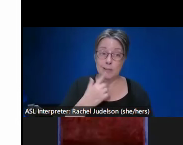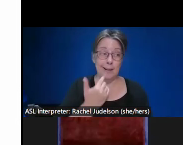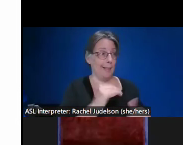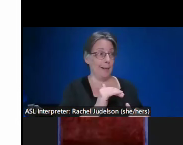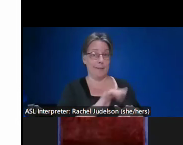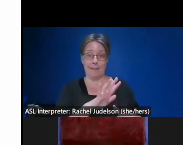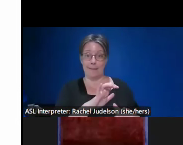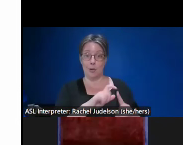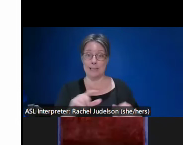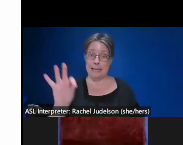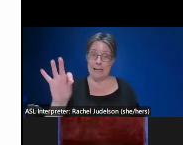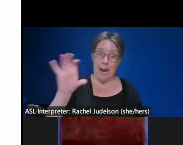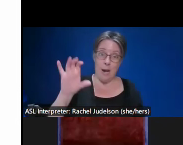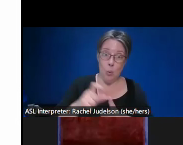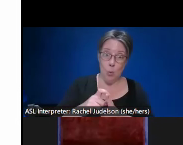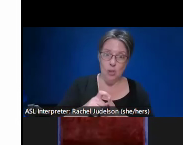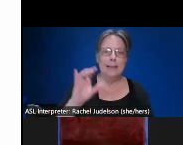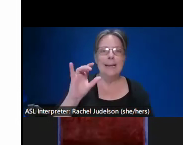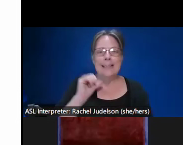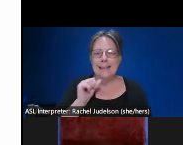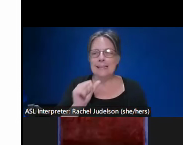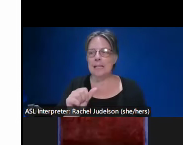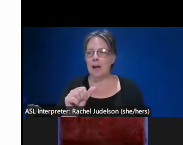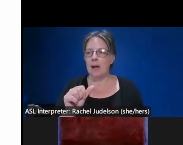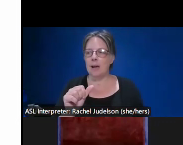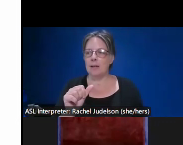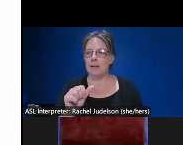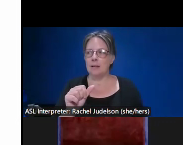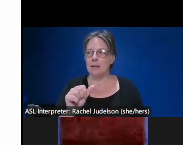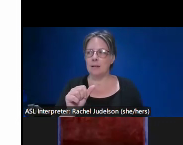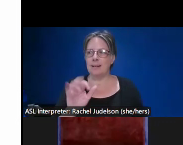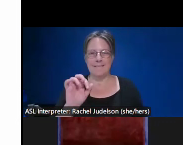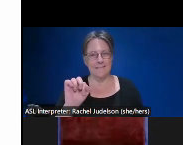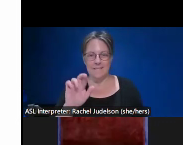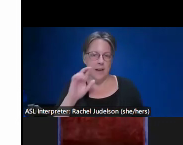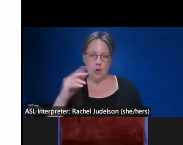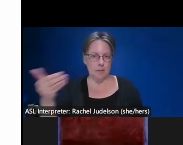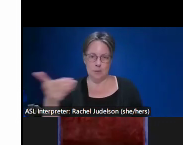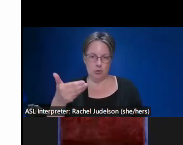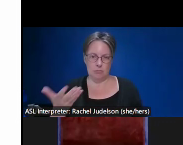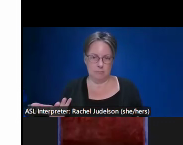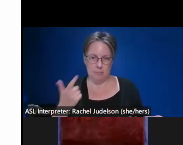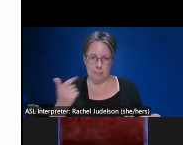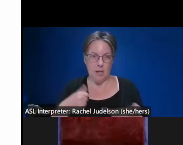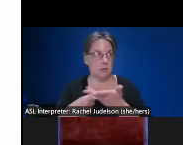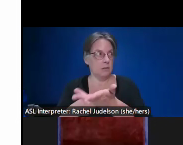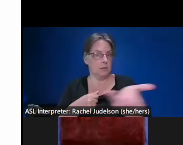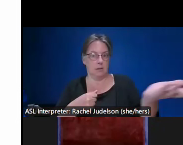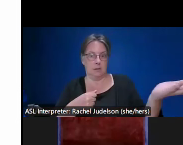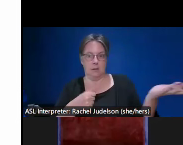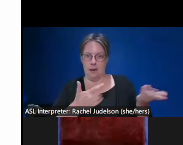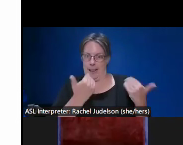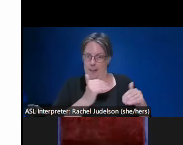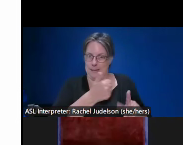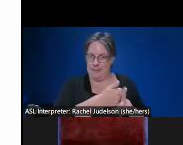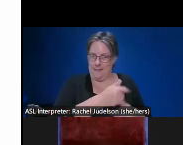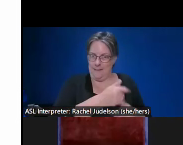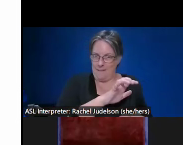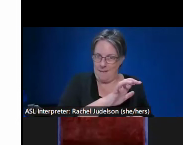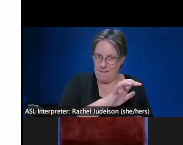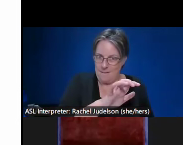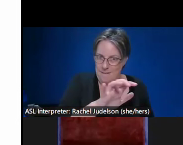500, that's not a fair way to submit something because everyone else limited themselves to 500